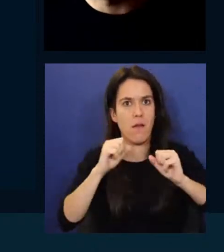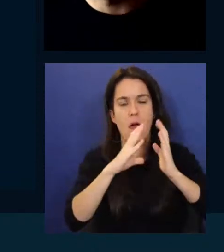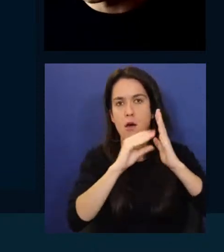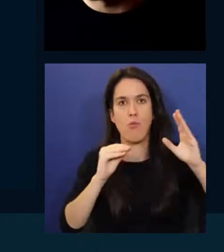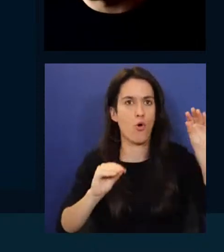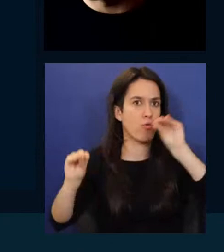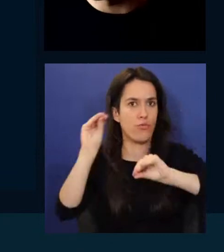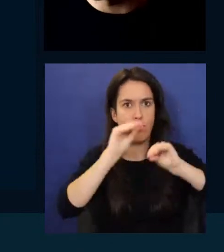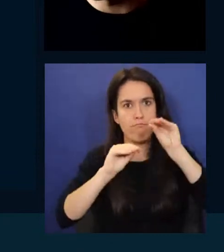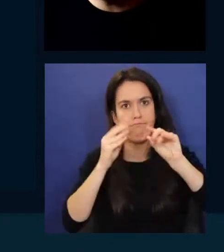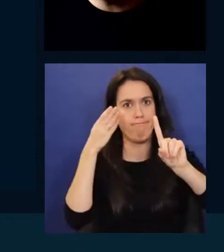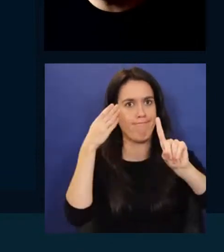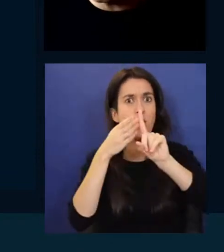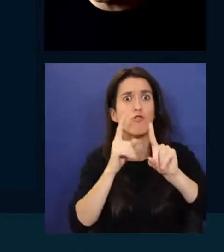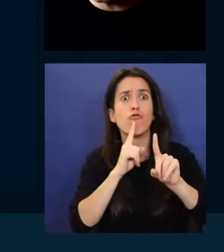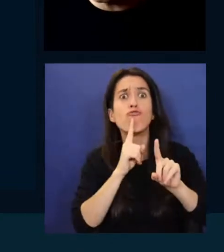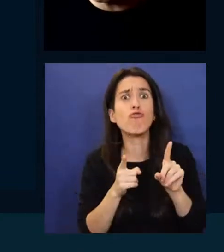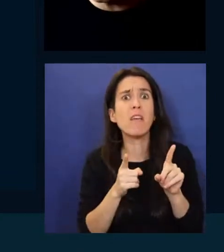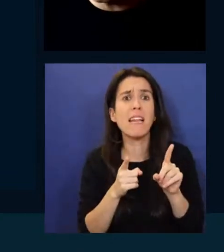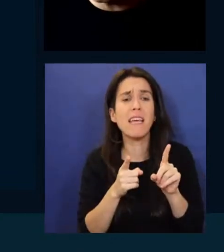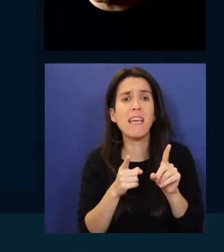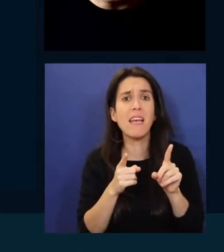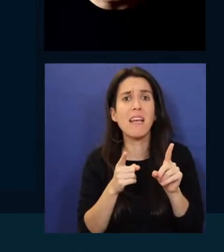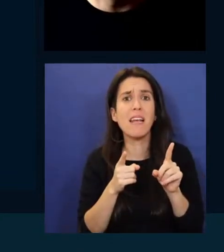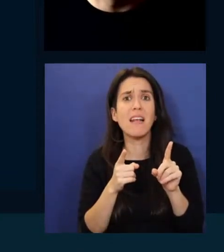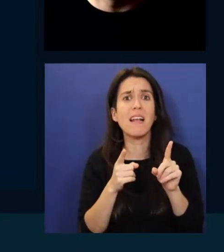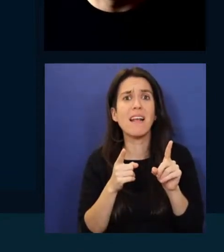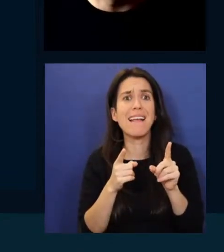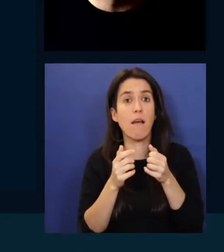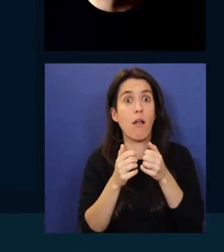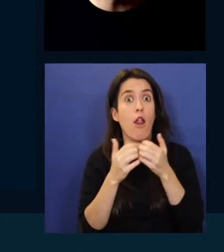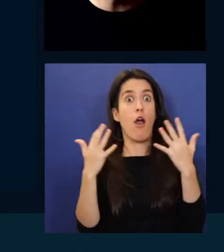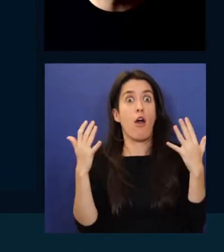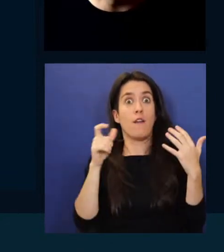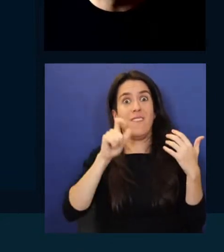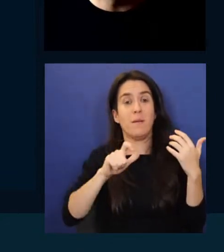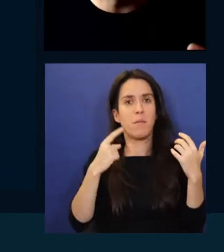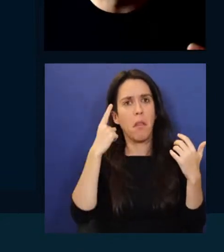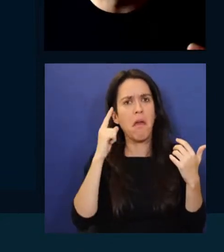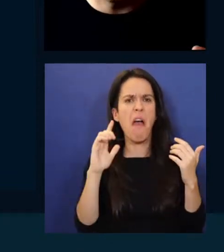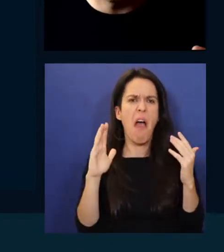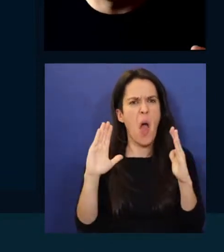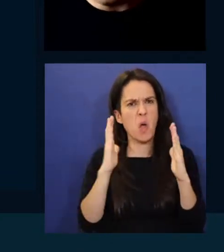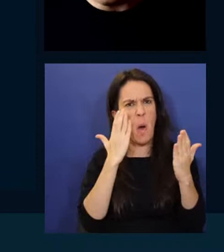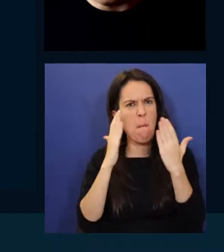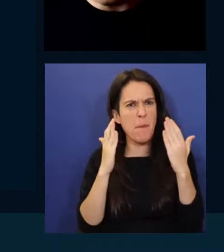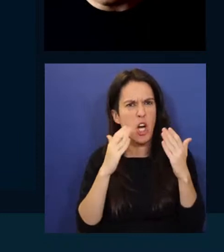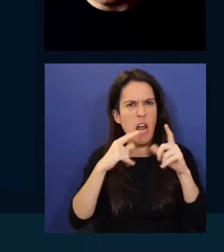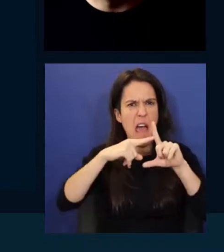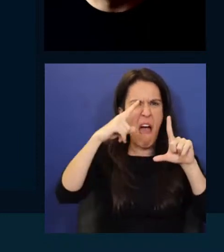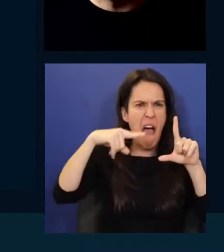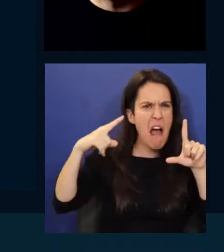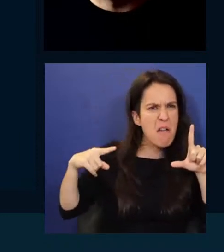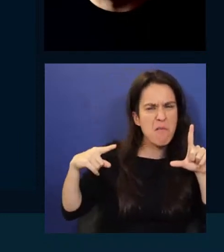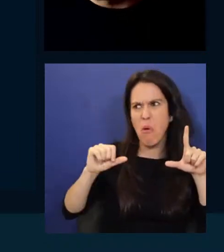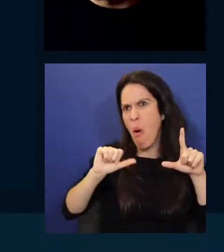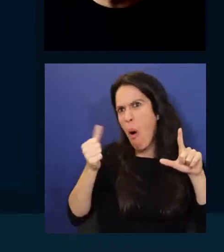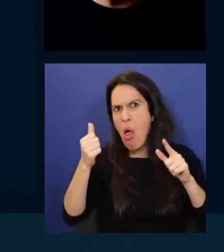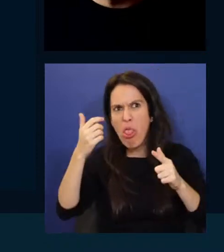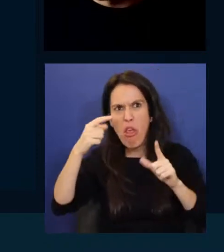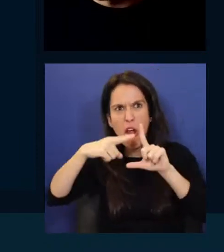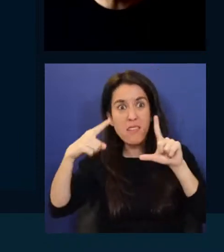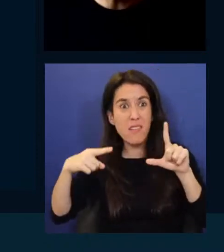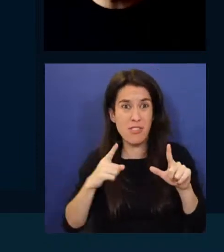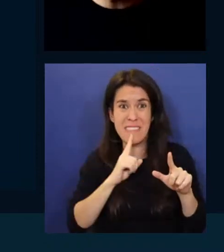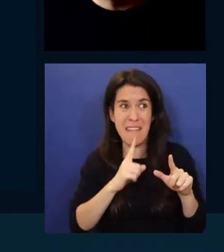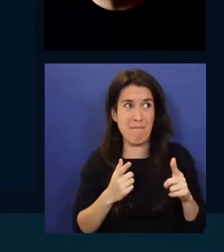purposes. So it's a very, like I said, when a lot of customers ask me, how do you compare analytics with others in the market? And I always tell them there is no other service